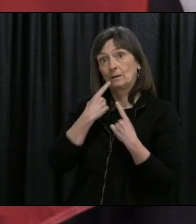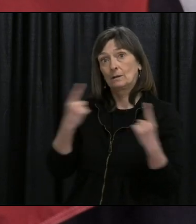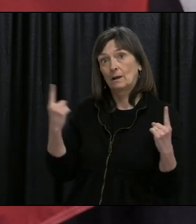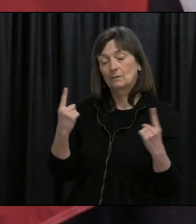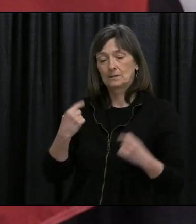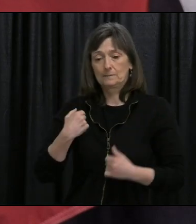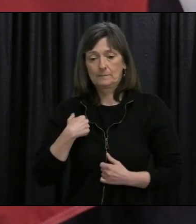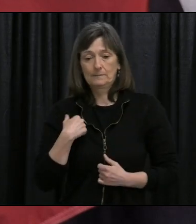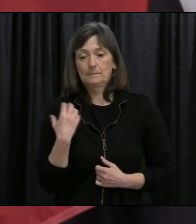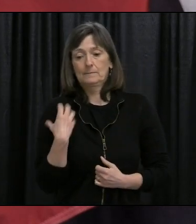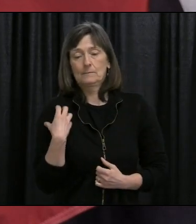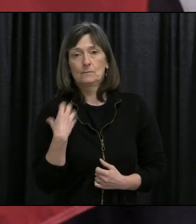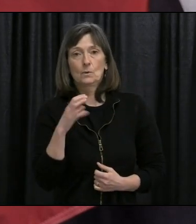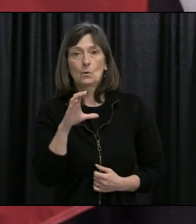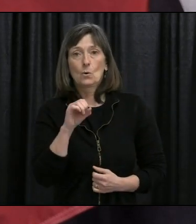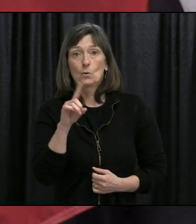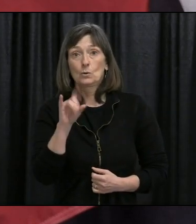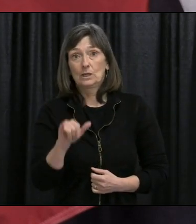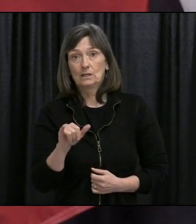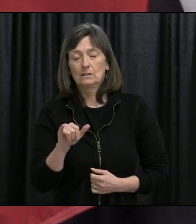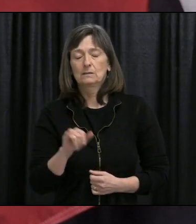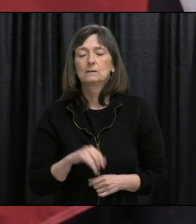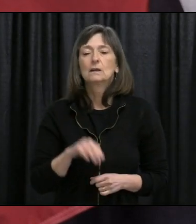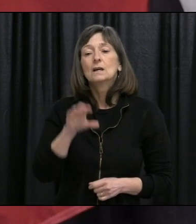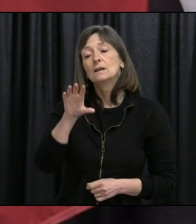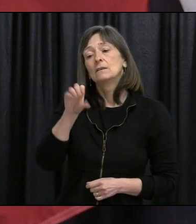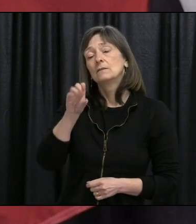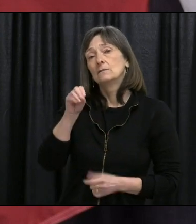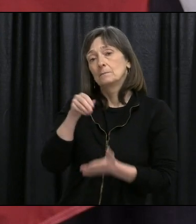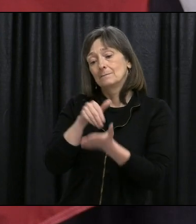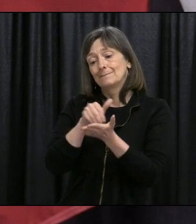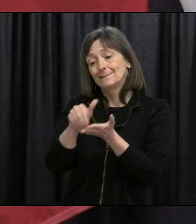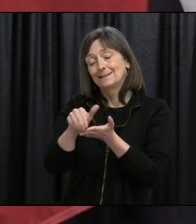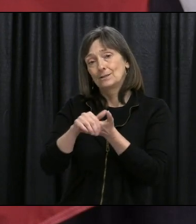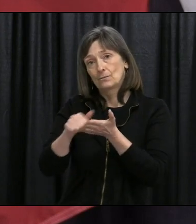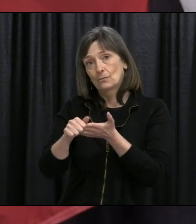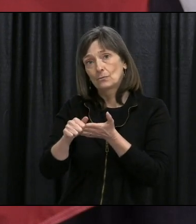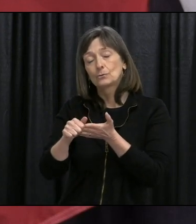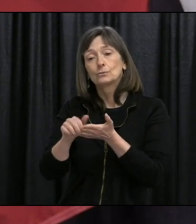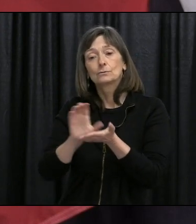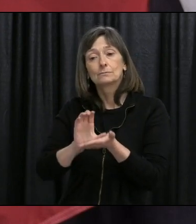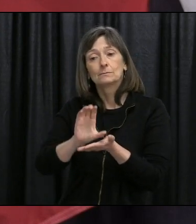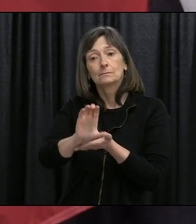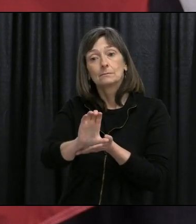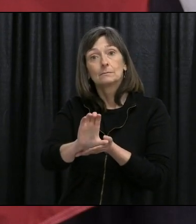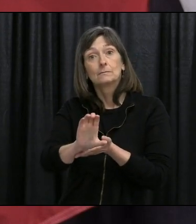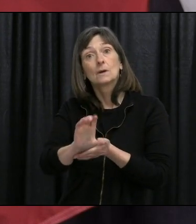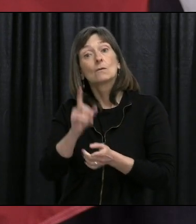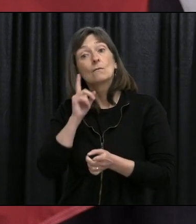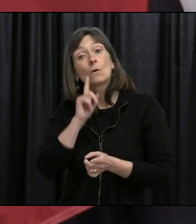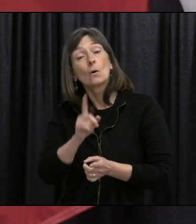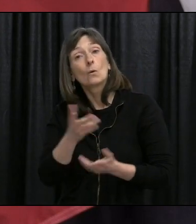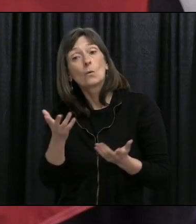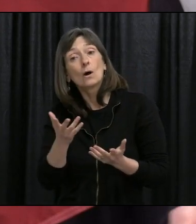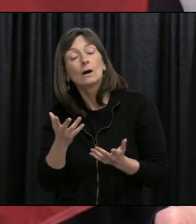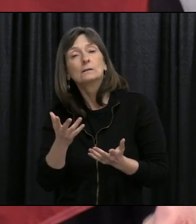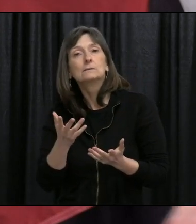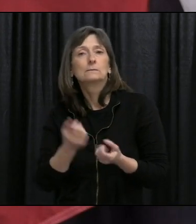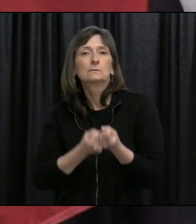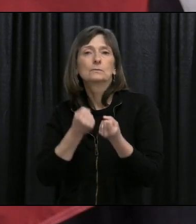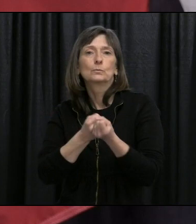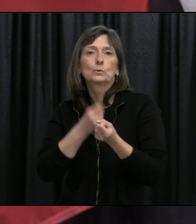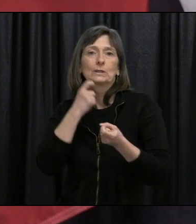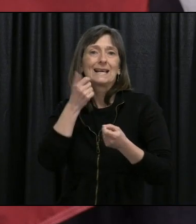where we just put in $50 million in financial measures, which will be available to electricity customers who have